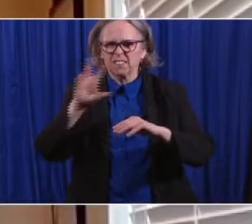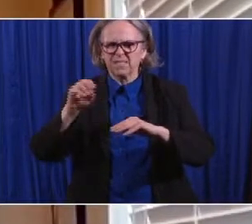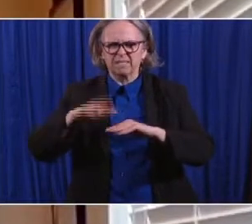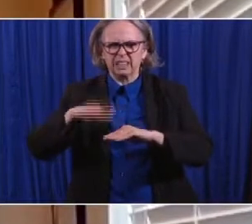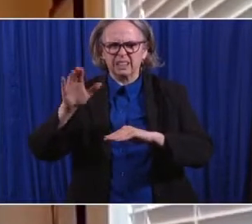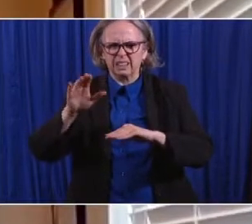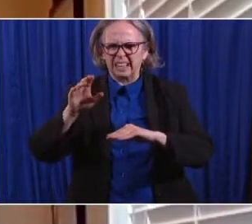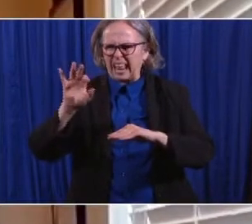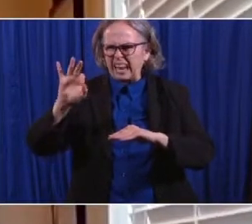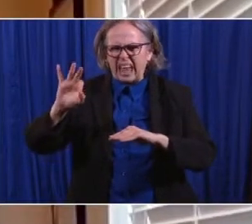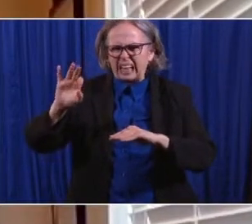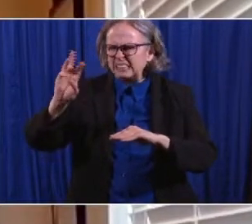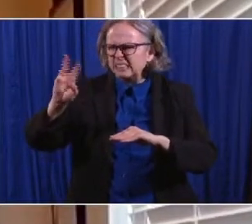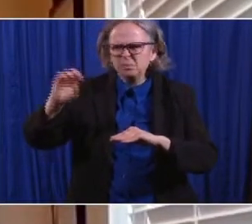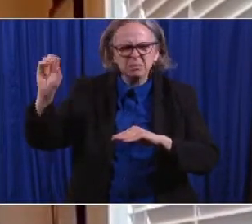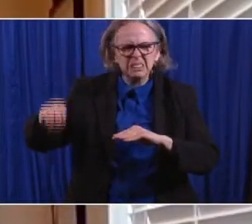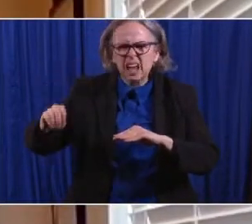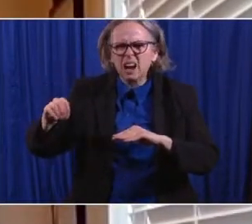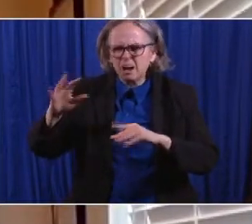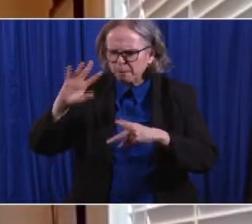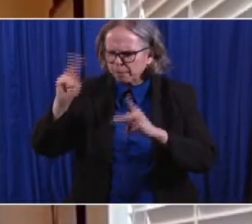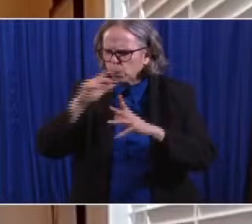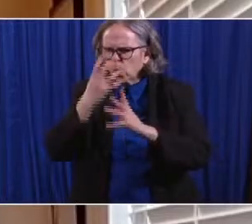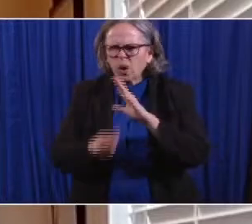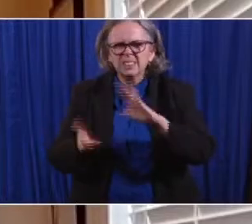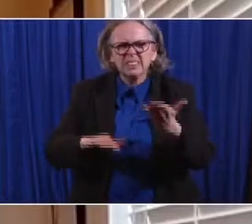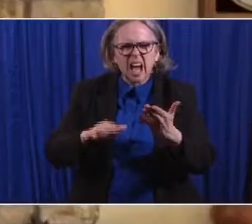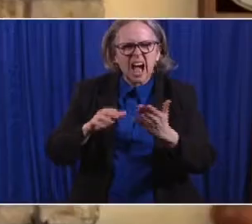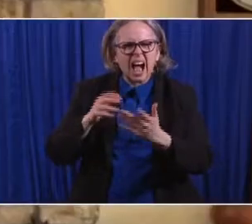98% of accounting for the risk of death.